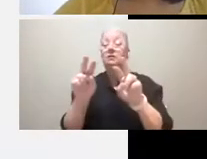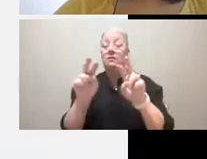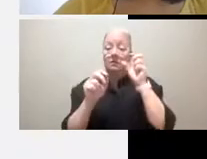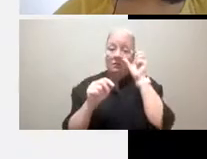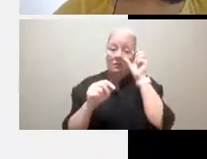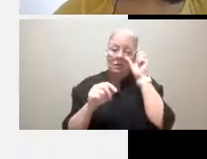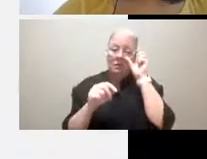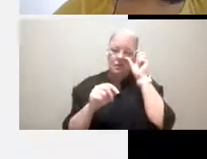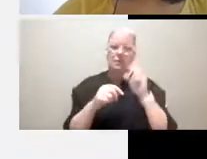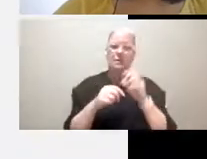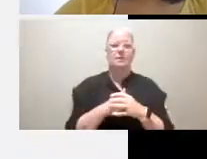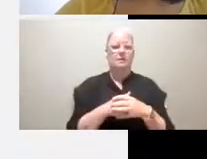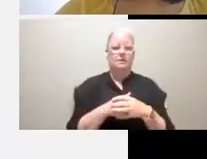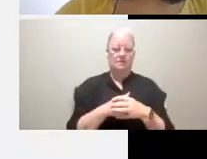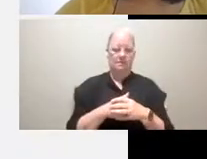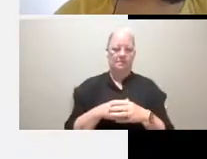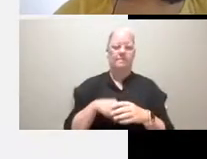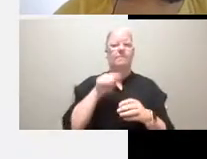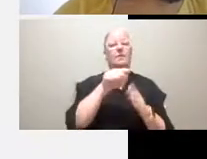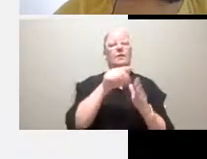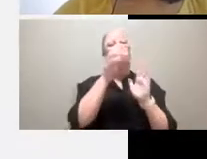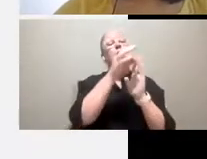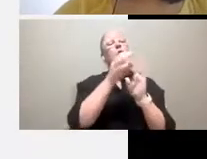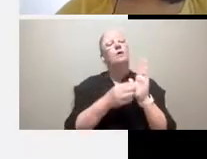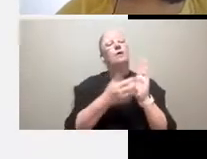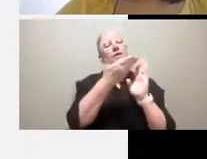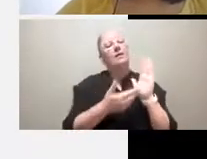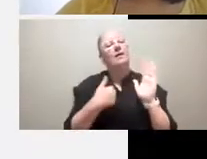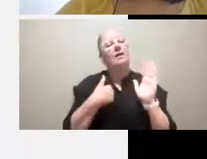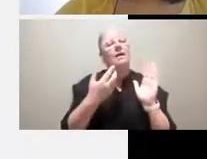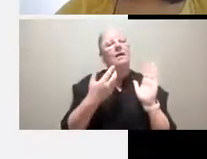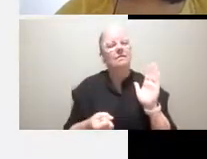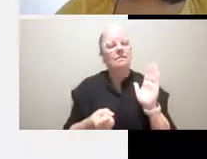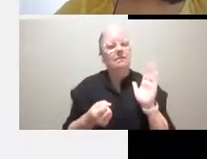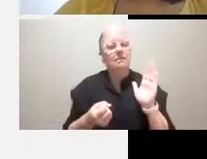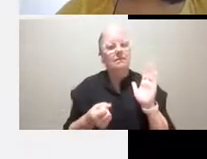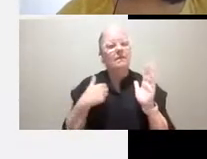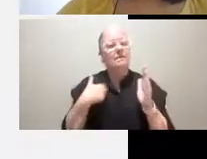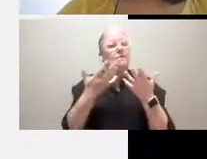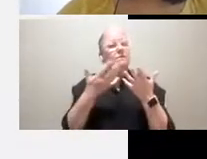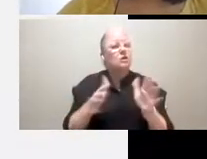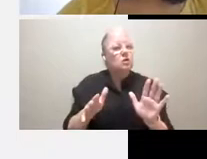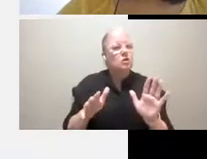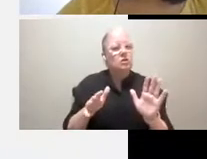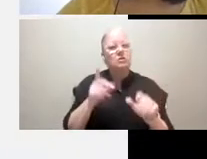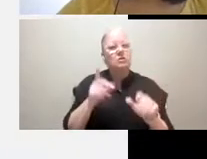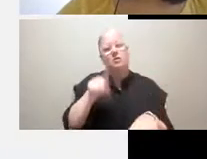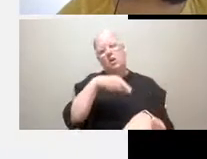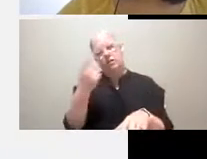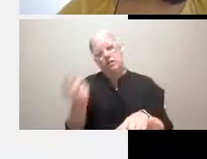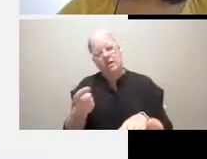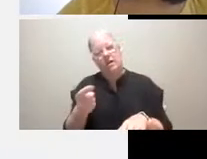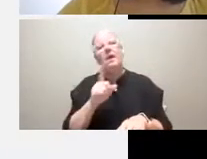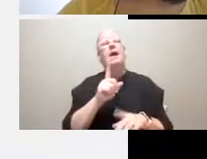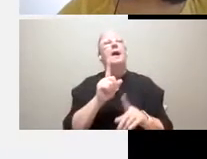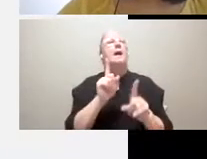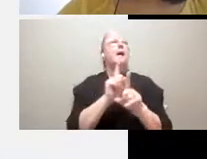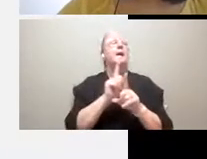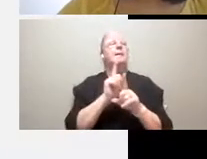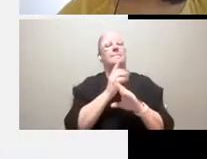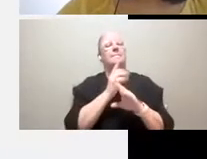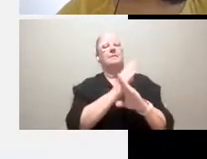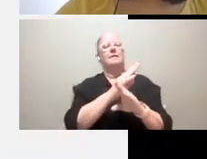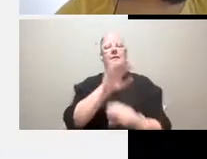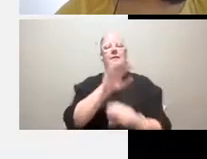policy that which we had to come up with, but also had already established another policy on prevention and sexual violence, the peers.